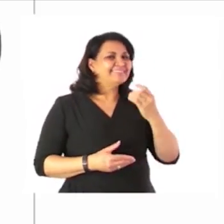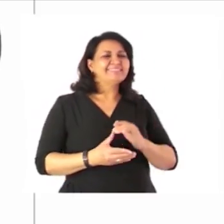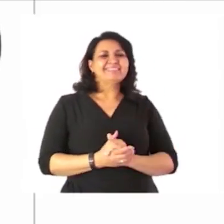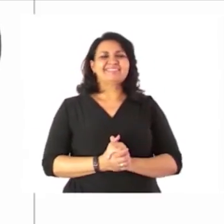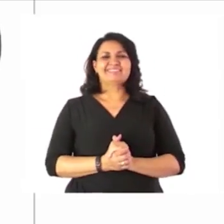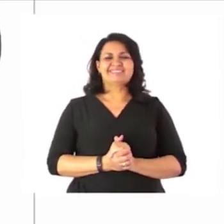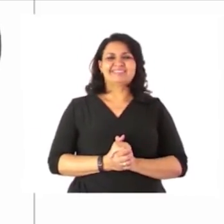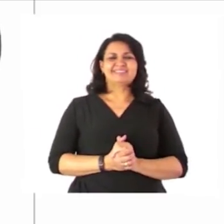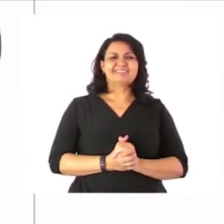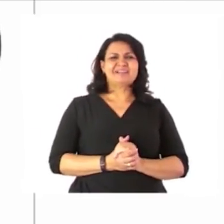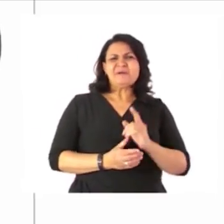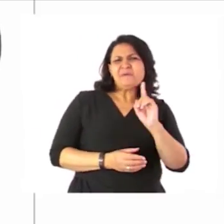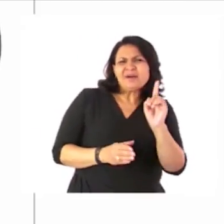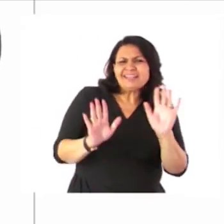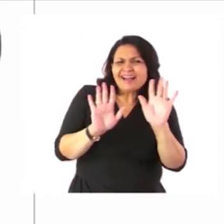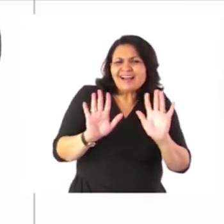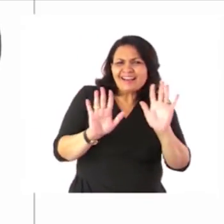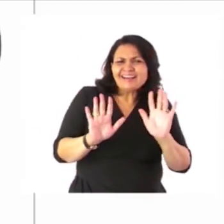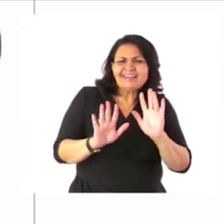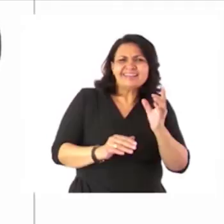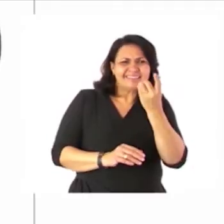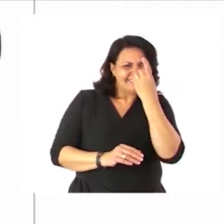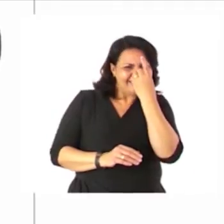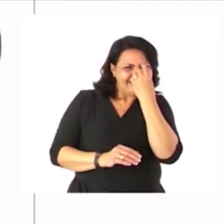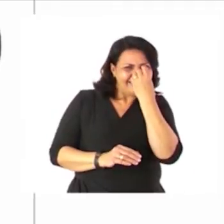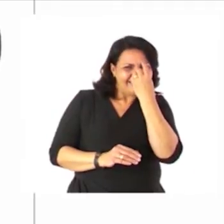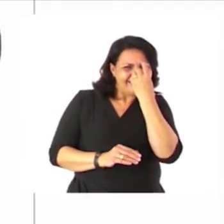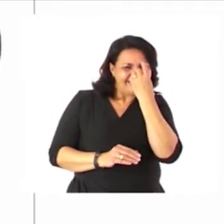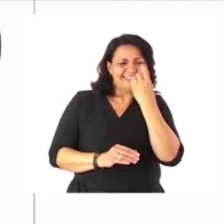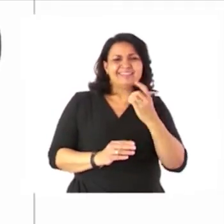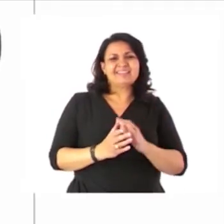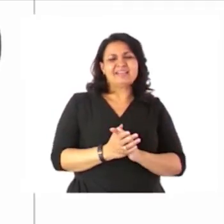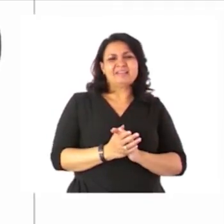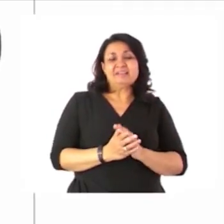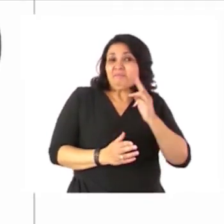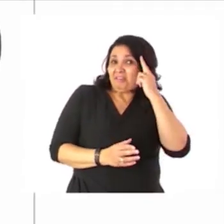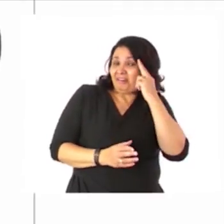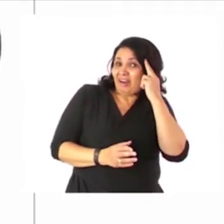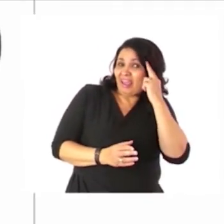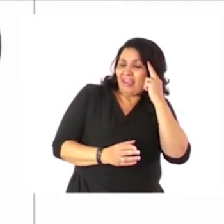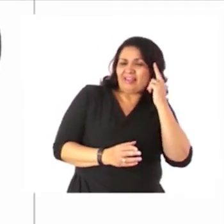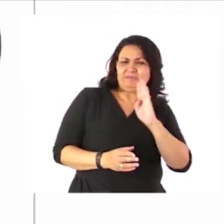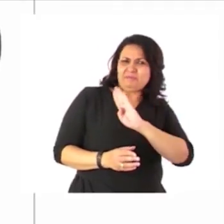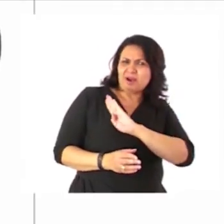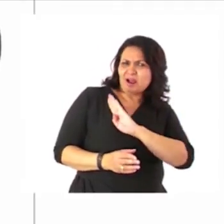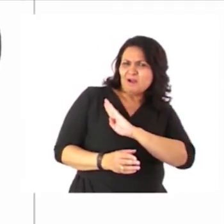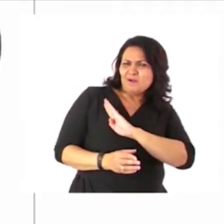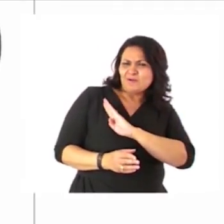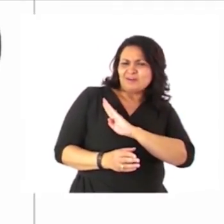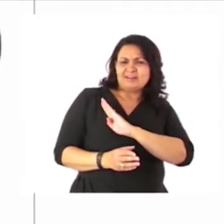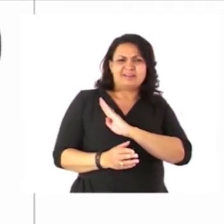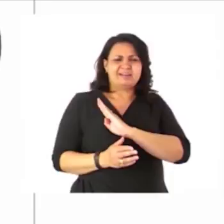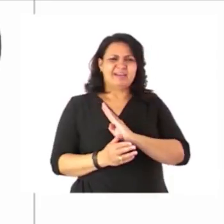what color is the rhino oh it can be gray it can be brown because they